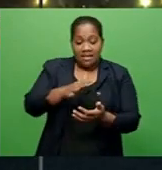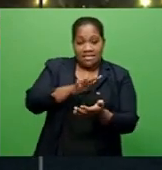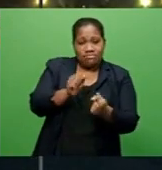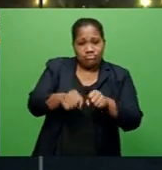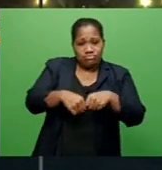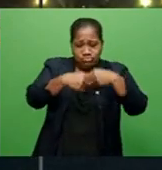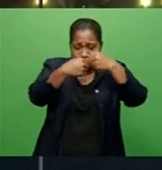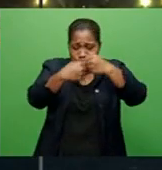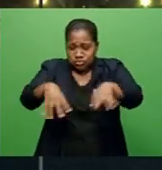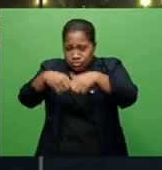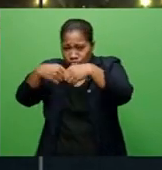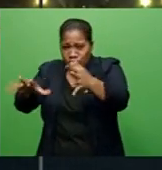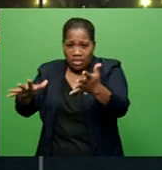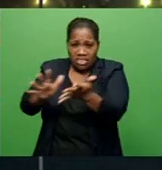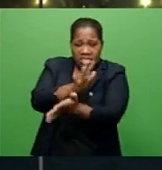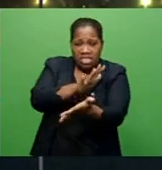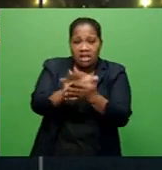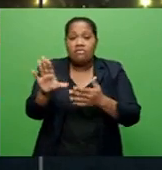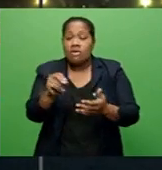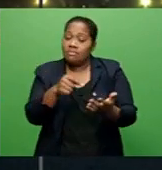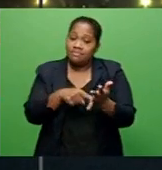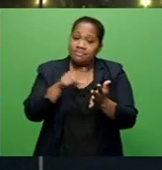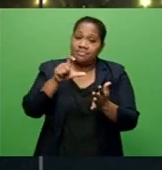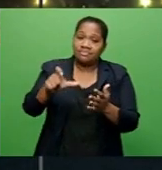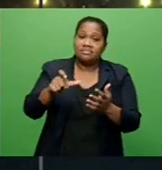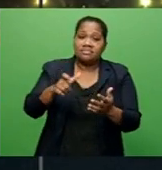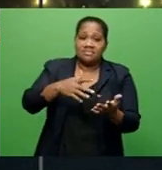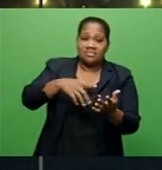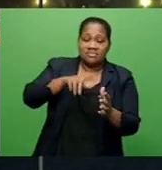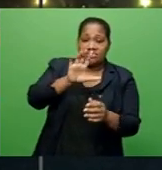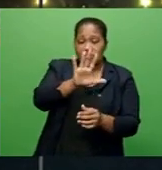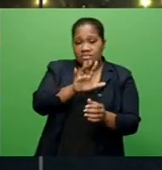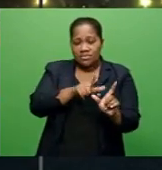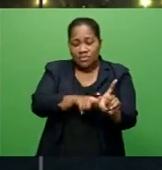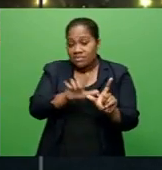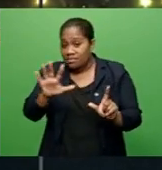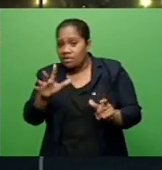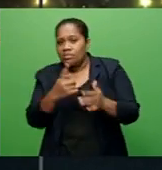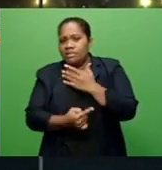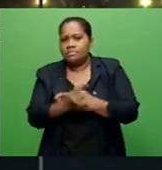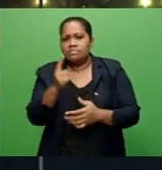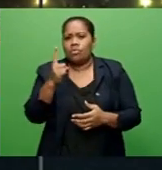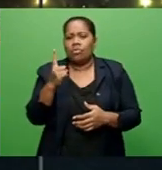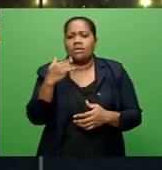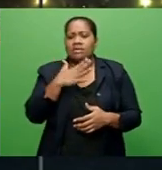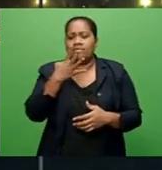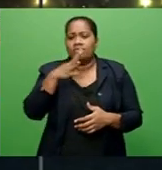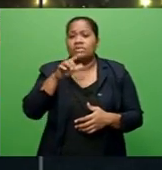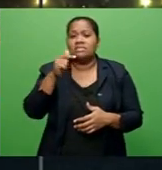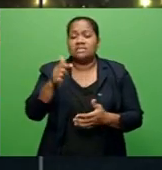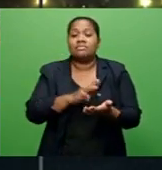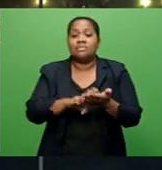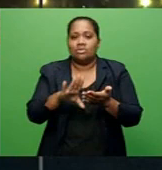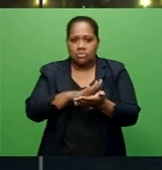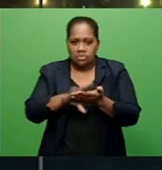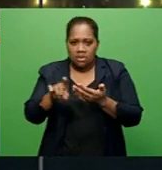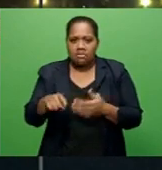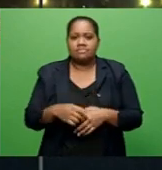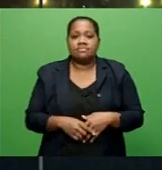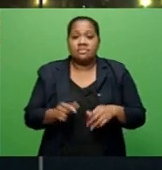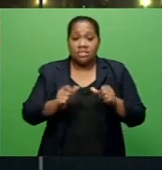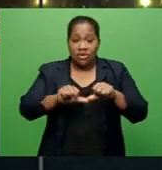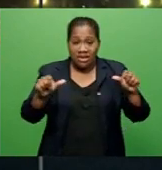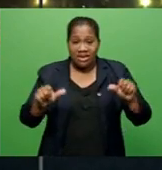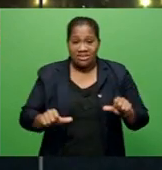razed farms and crops stands at around $147 million. Permanent Secretary for Agriculture Ritesh Das says the figure